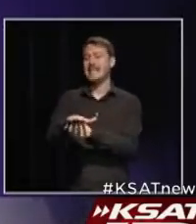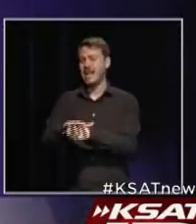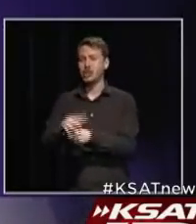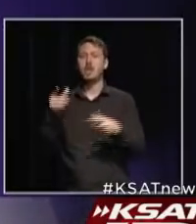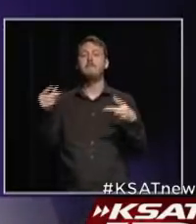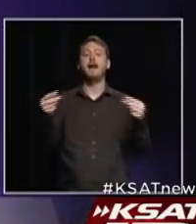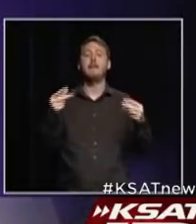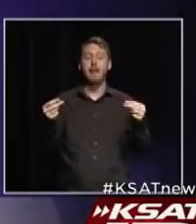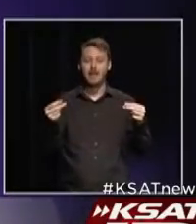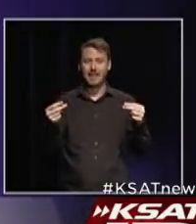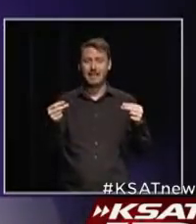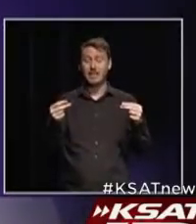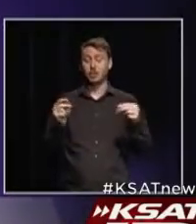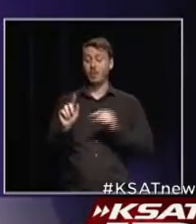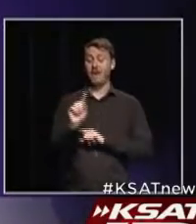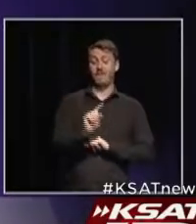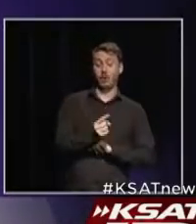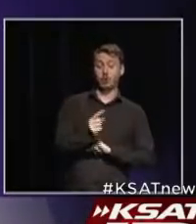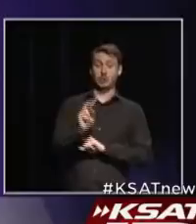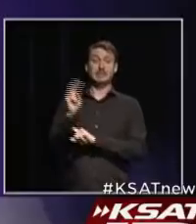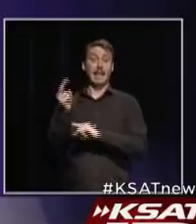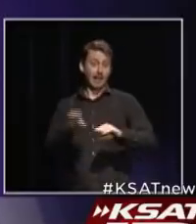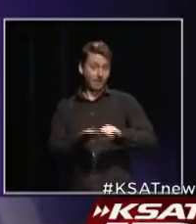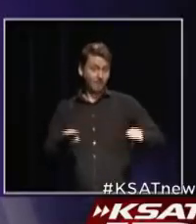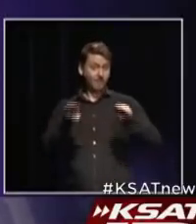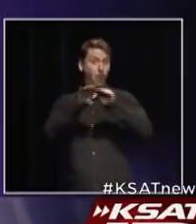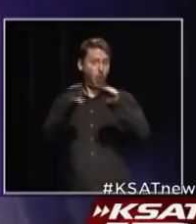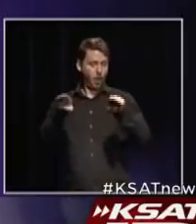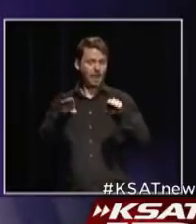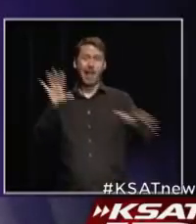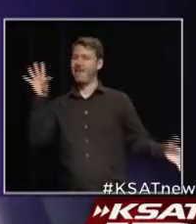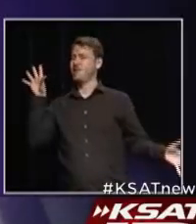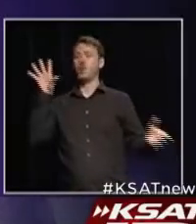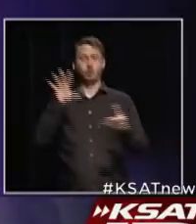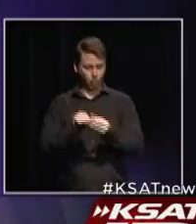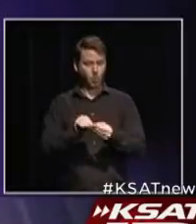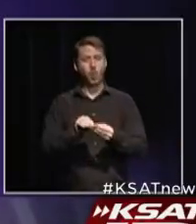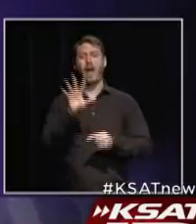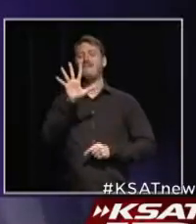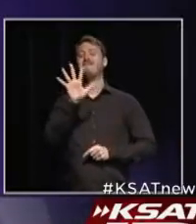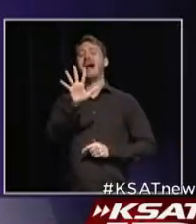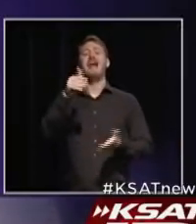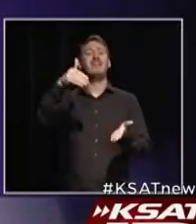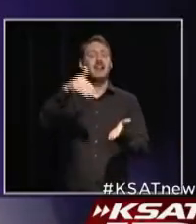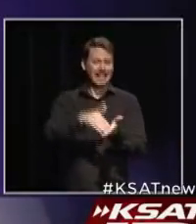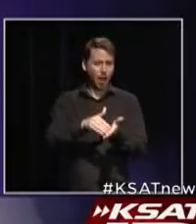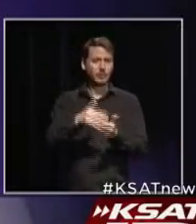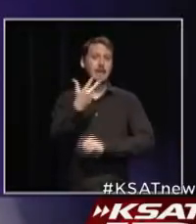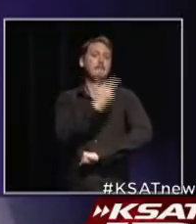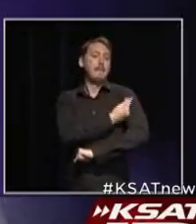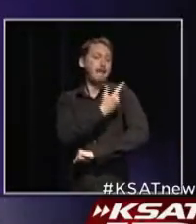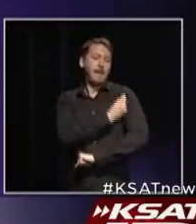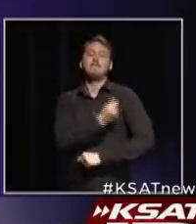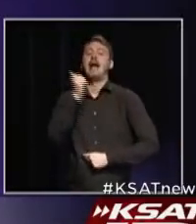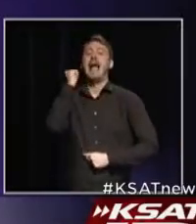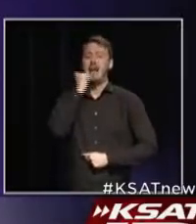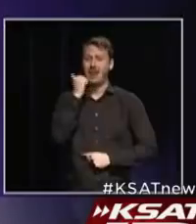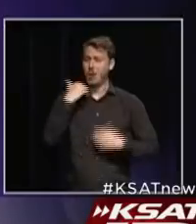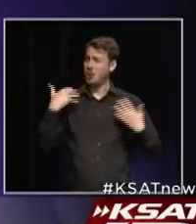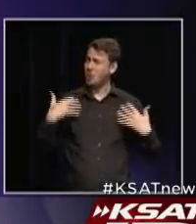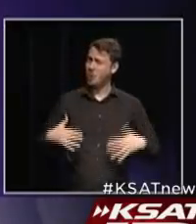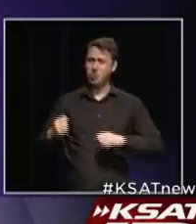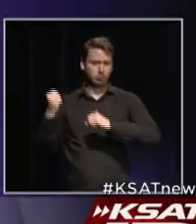the second level and the first level, we'll be able to do 5,000 a day. That's a significant